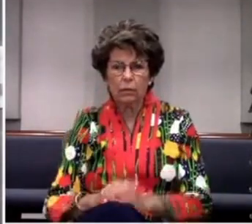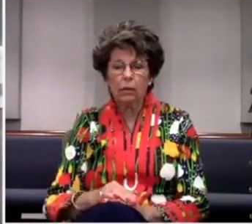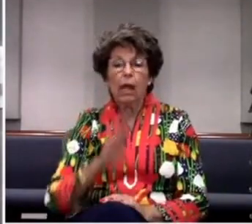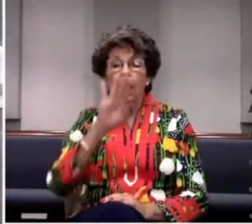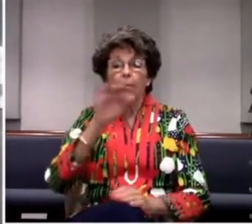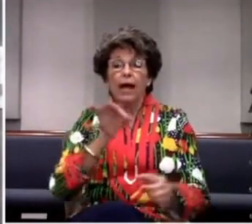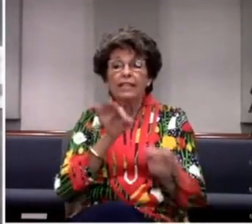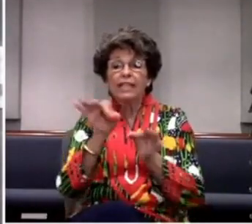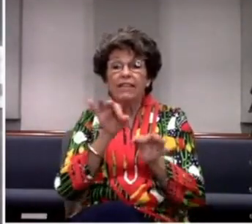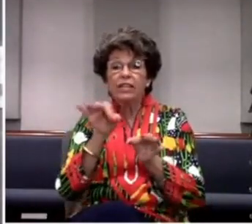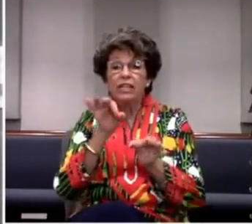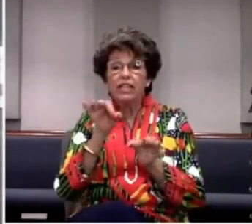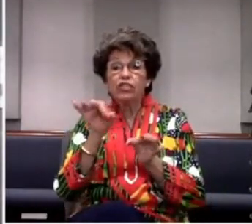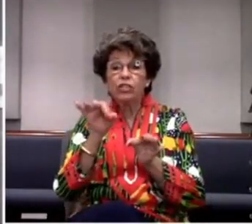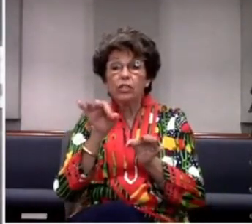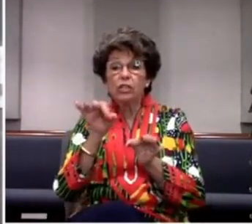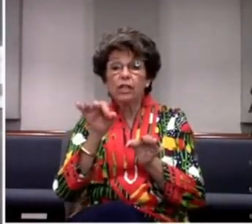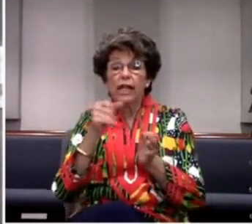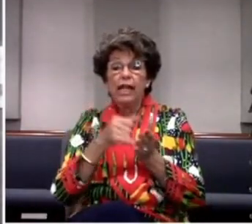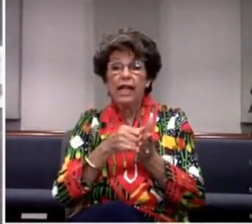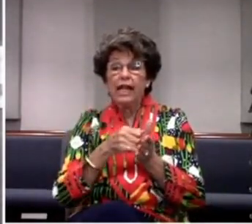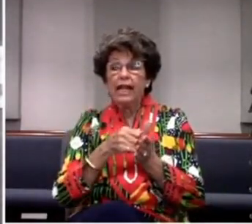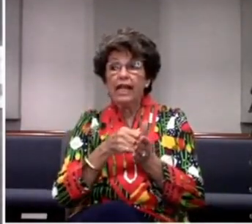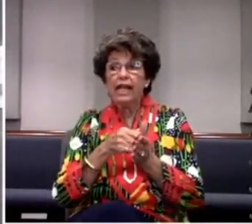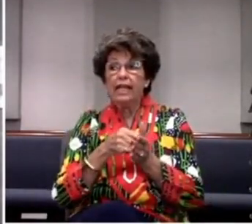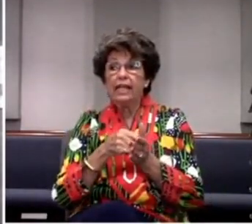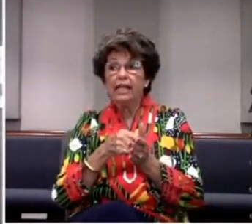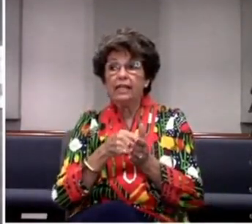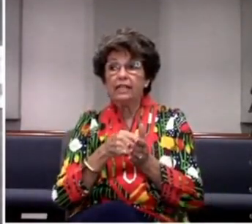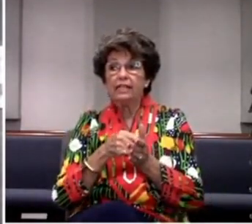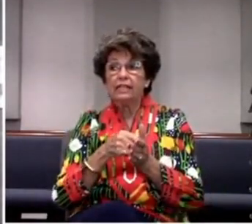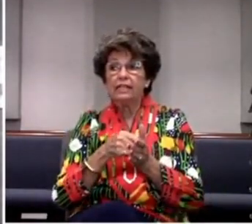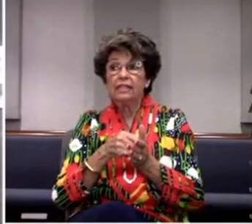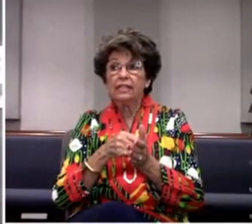the transgression of God's law.